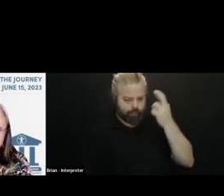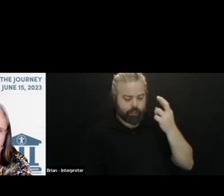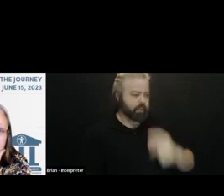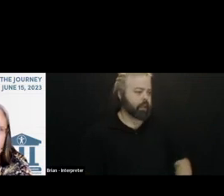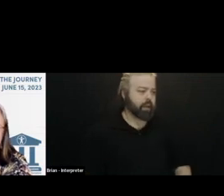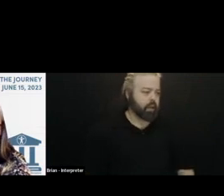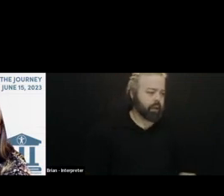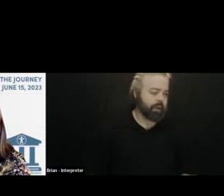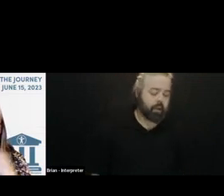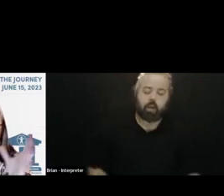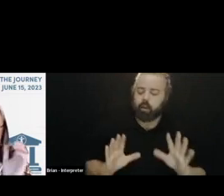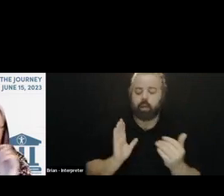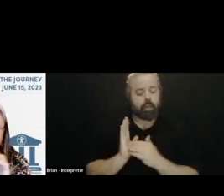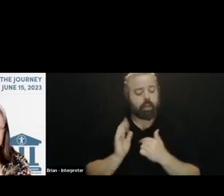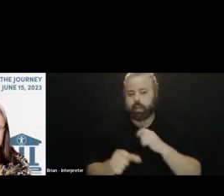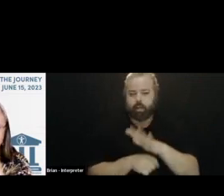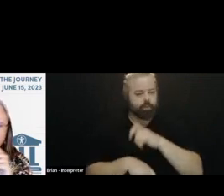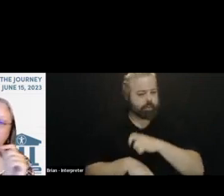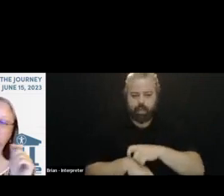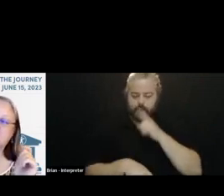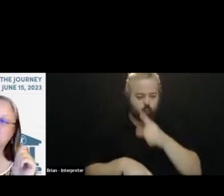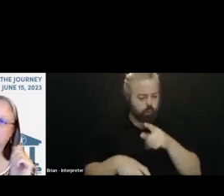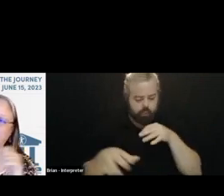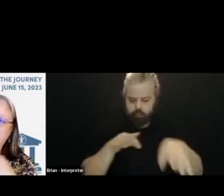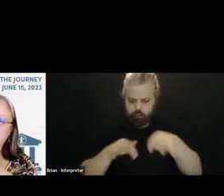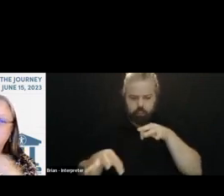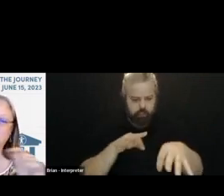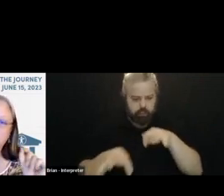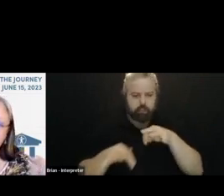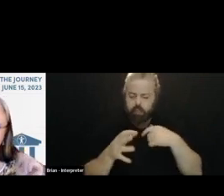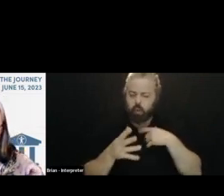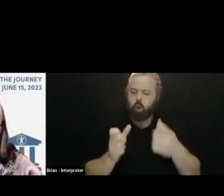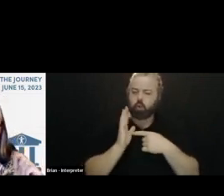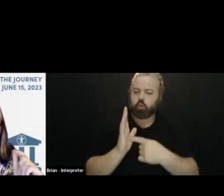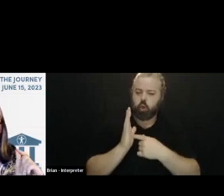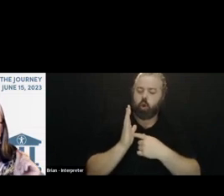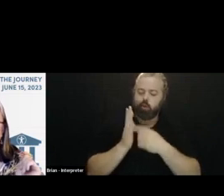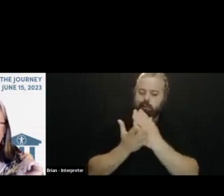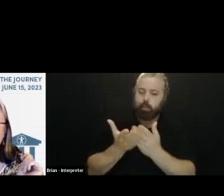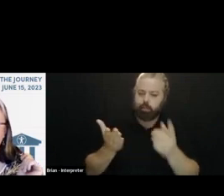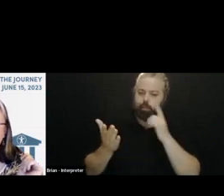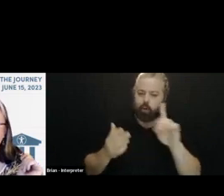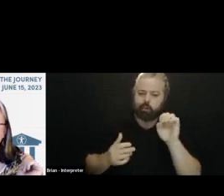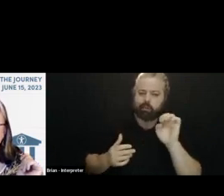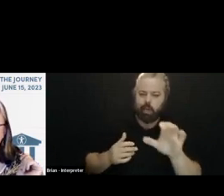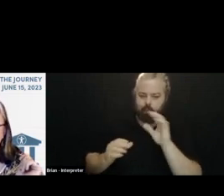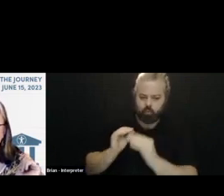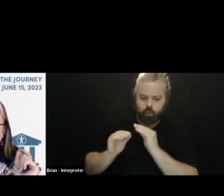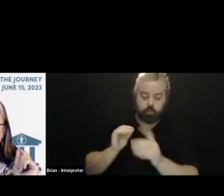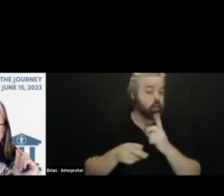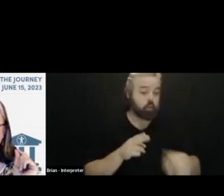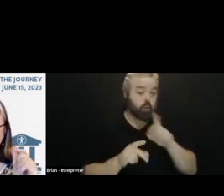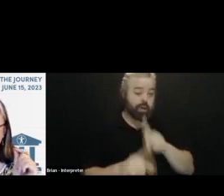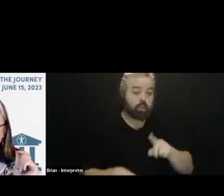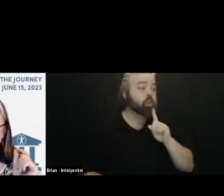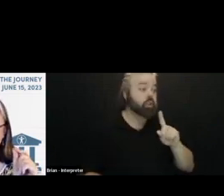Again, I don't have time to get into it today because I do want to show a couple of things for document remediation. The short answer is image carousels